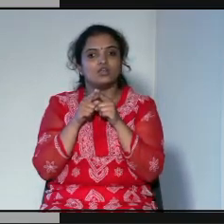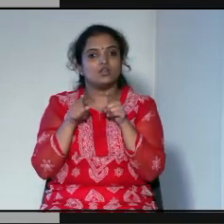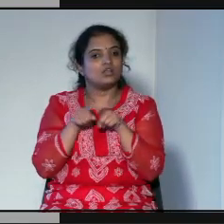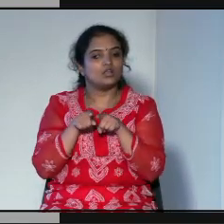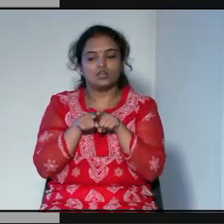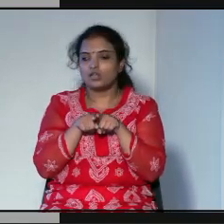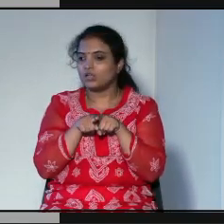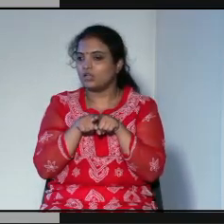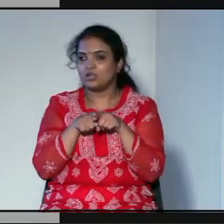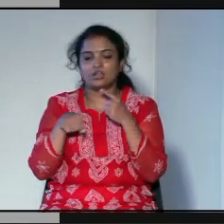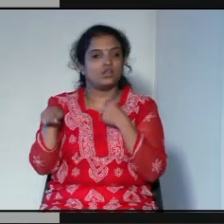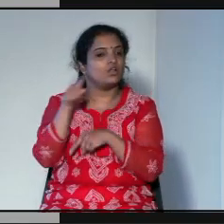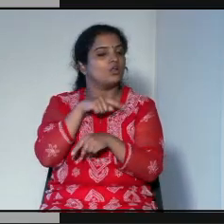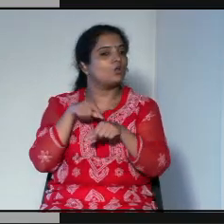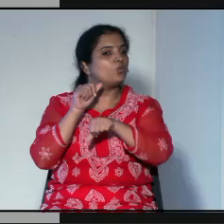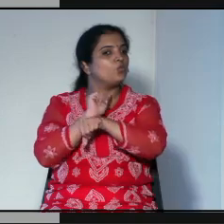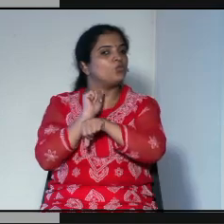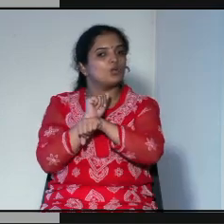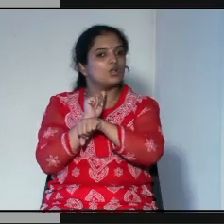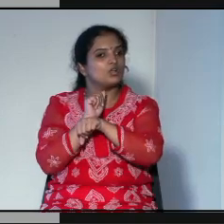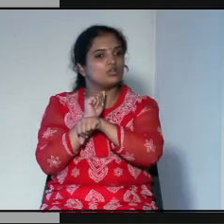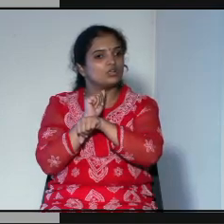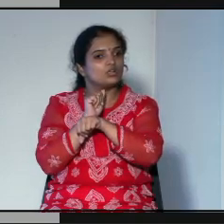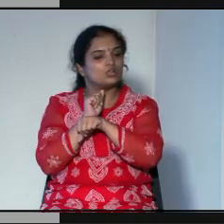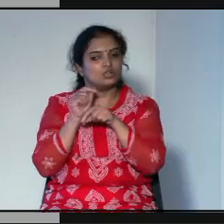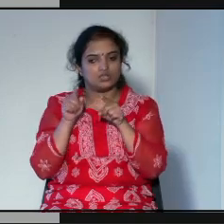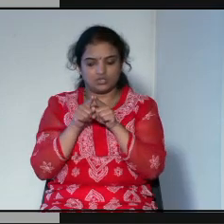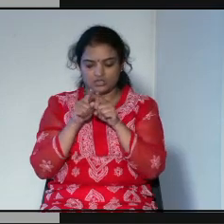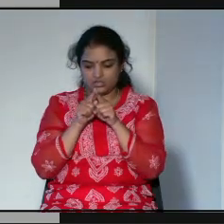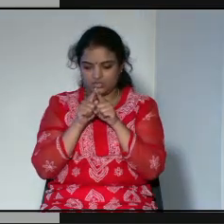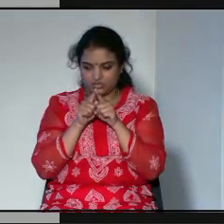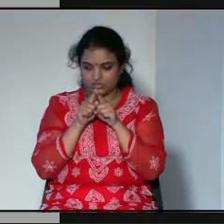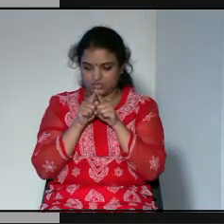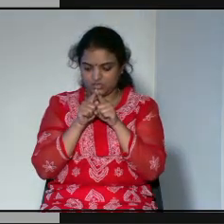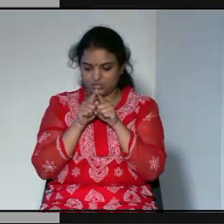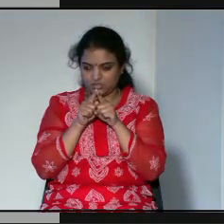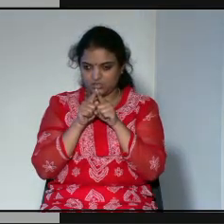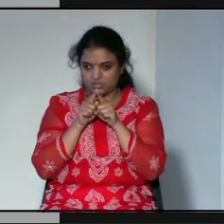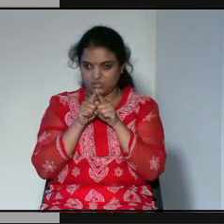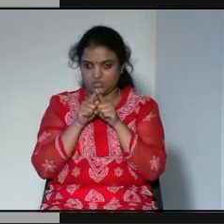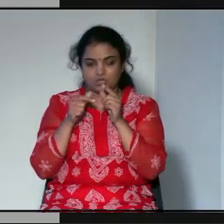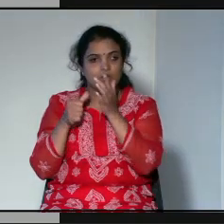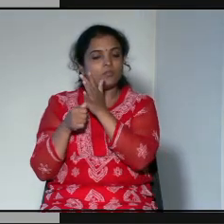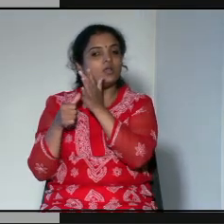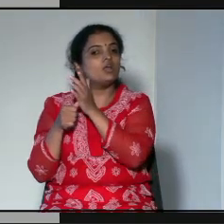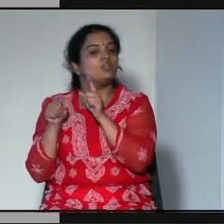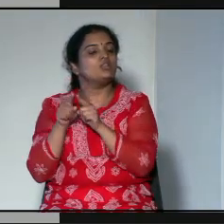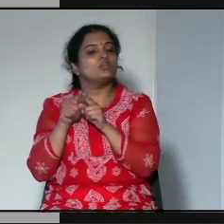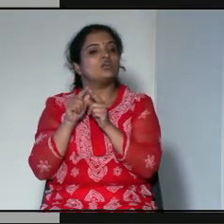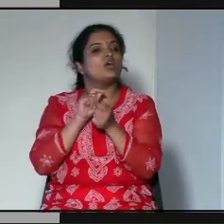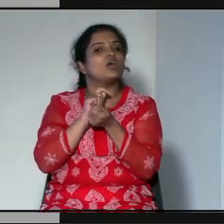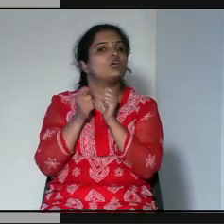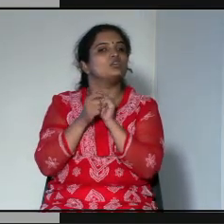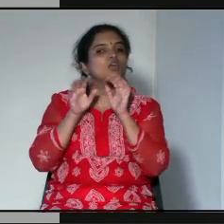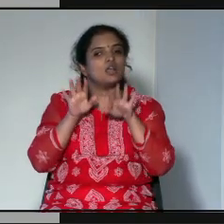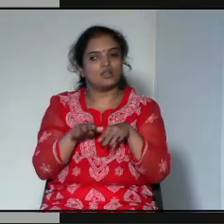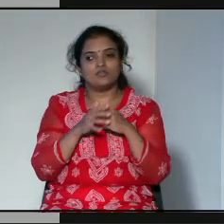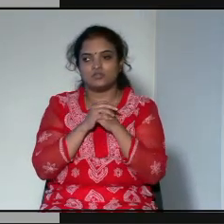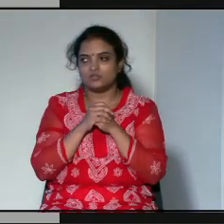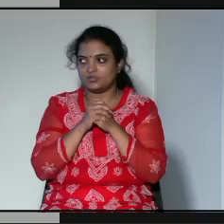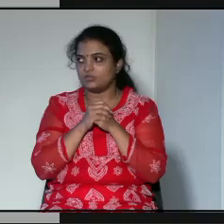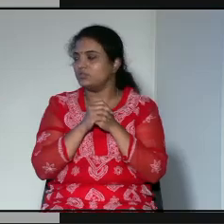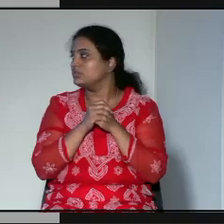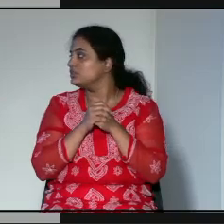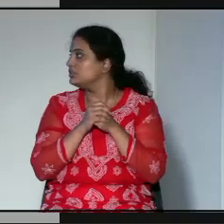which were commissioned works, and were left standing for months in her Padapukul Road house, awaiting a